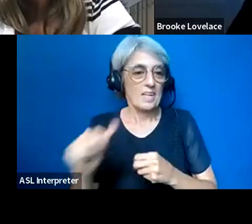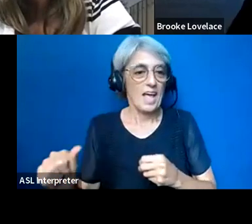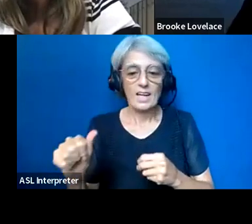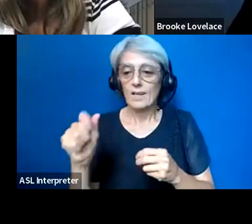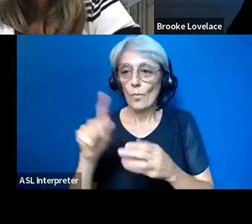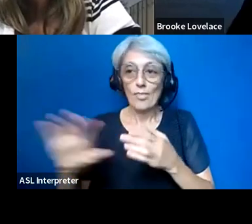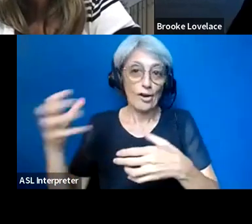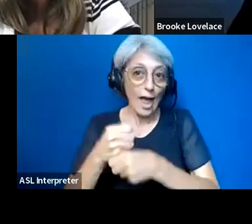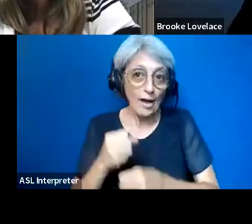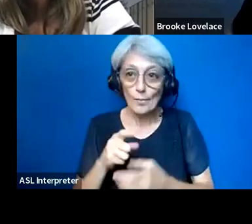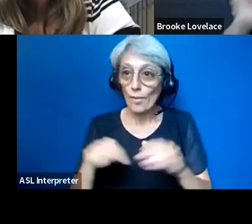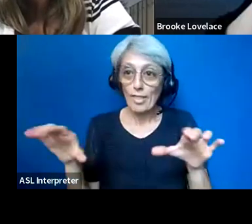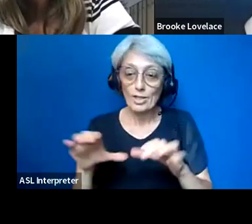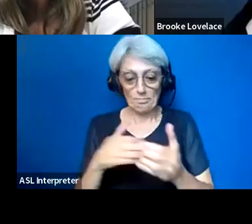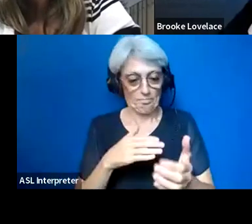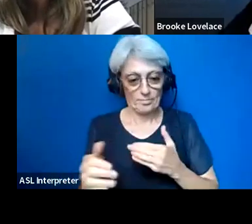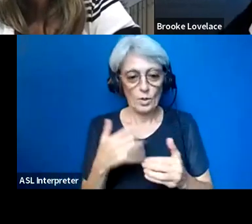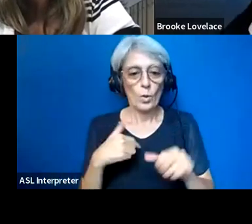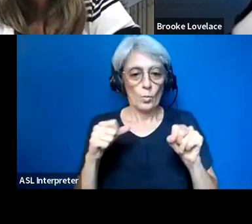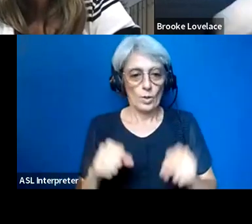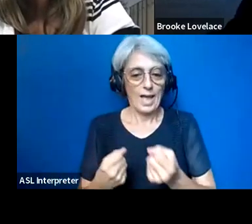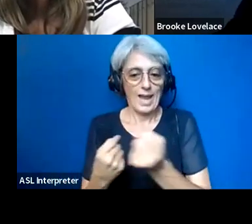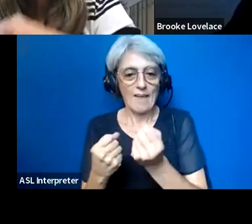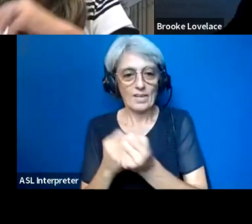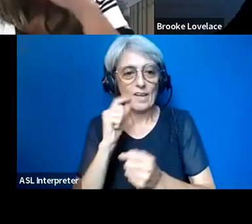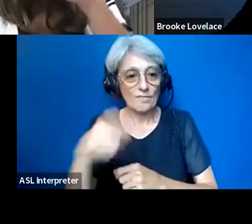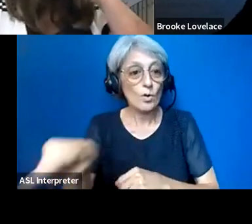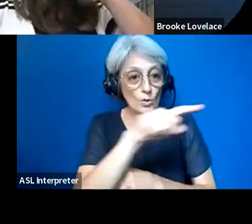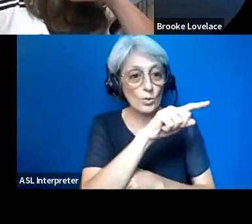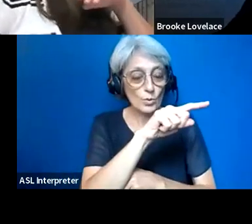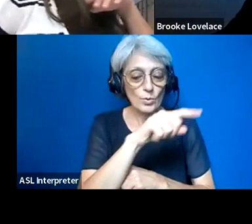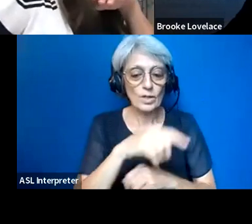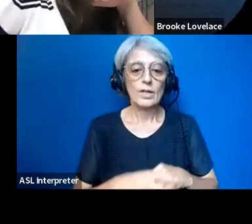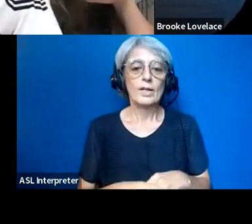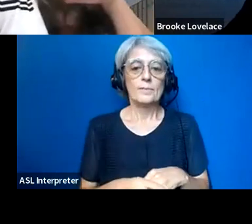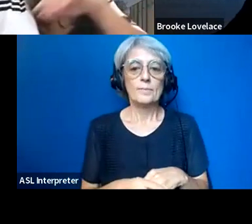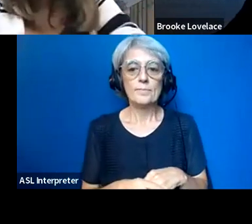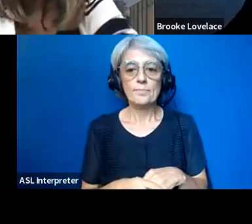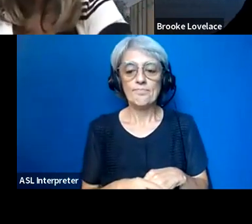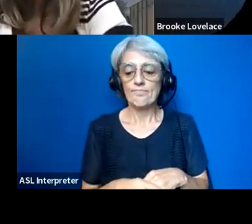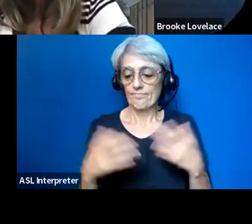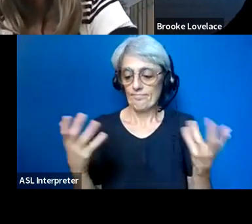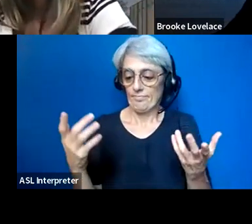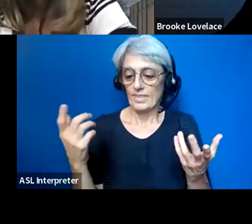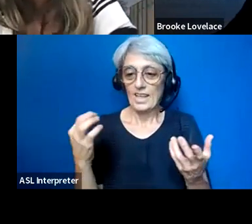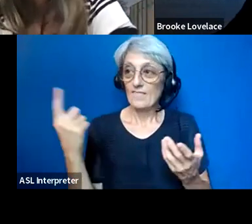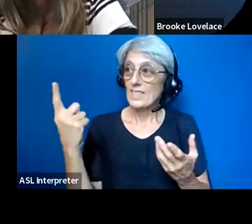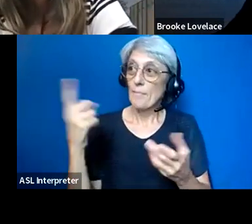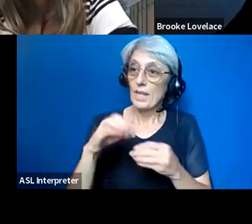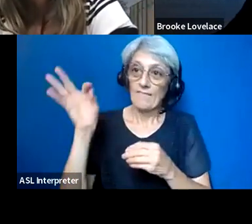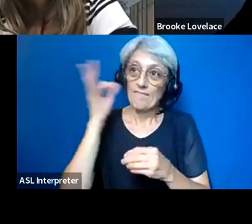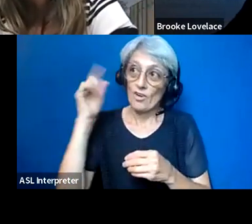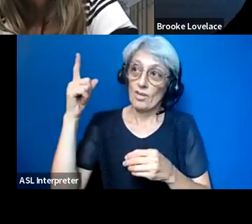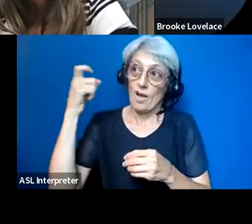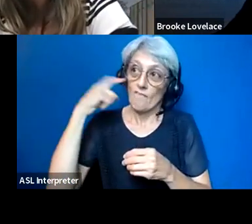what they do, we have the ability to advocate on your behalf if there's something about the federal government that is not working the way it should